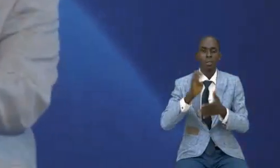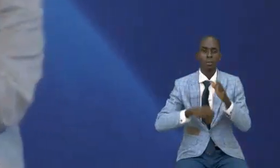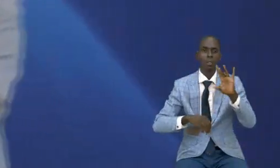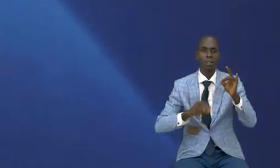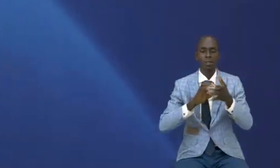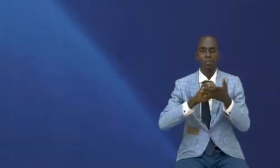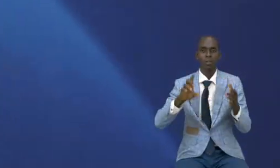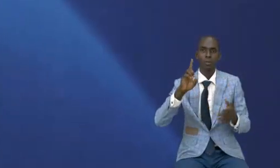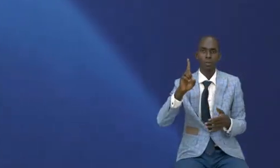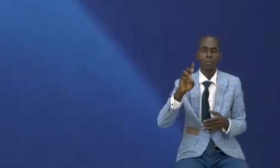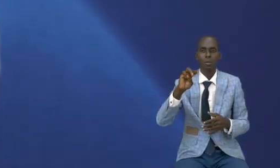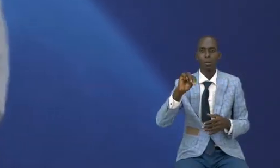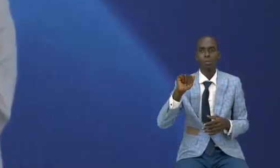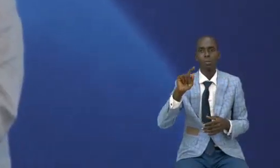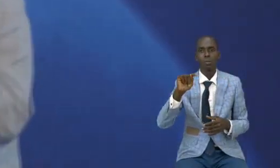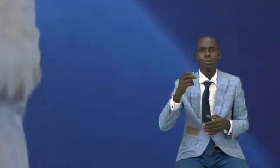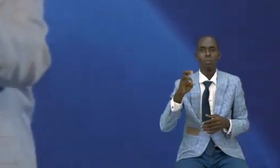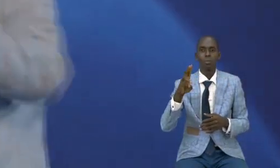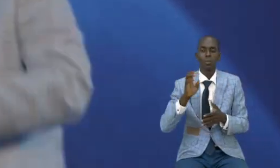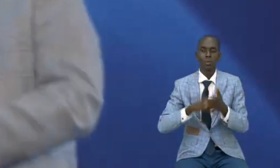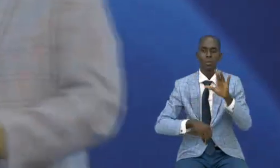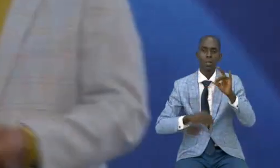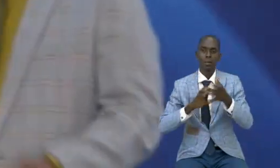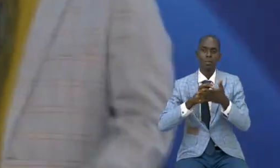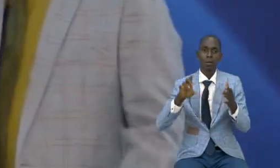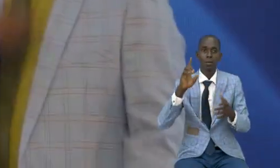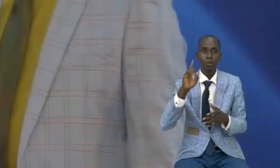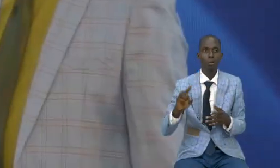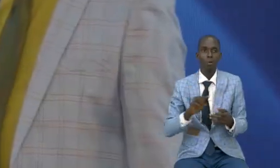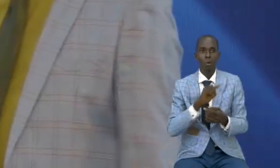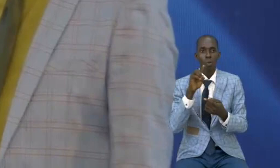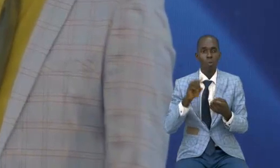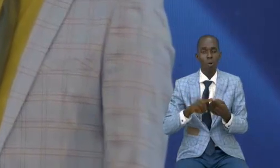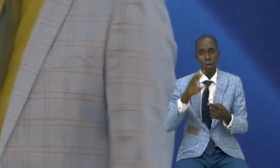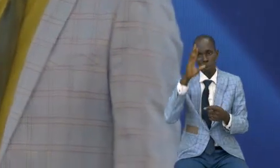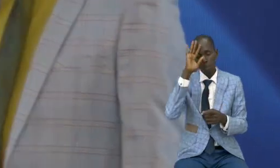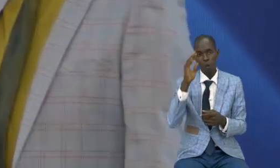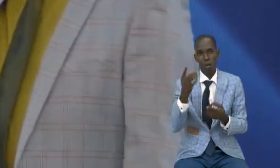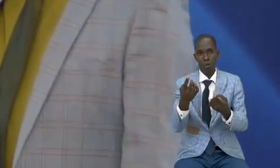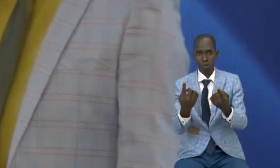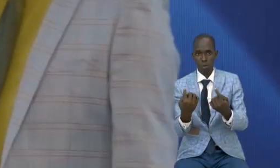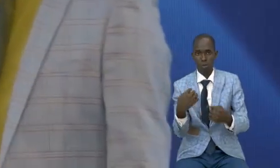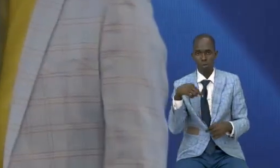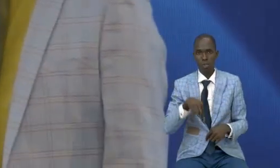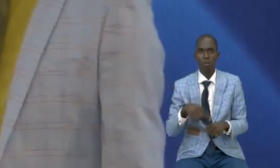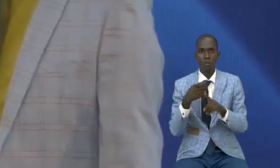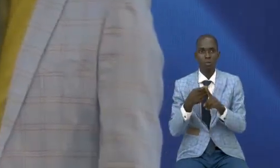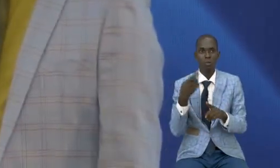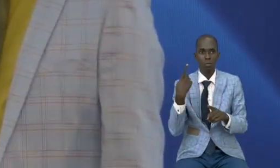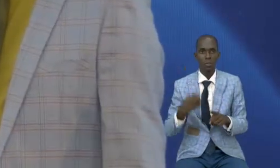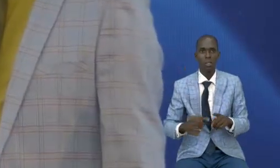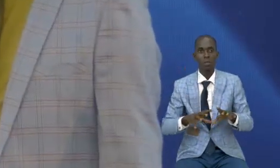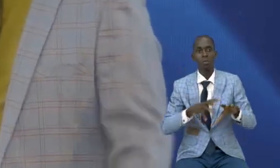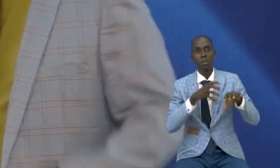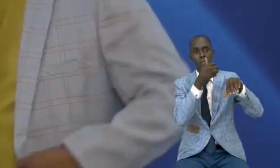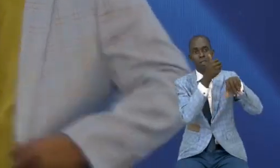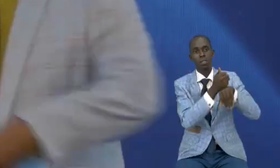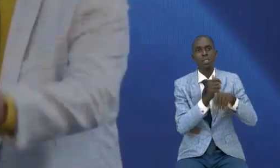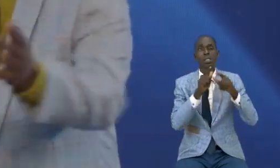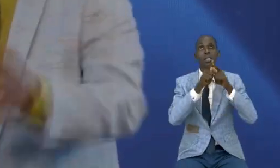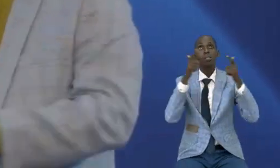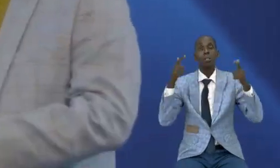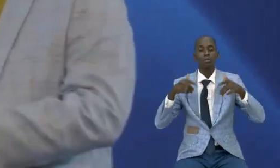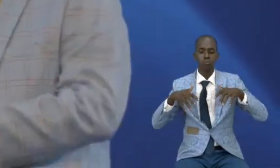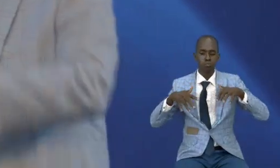Matthew chapter 8, reading from verse 1. When he was come down from the mountain, great